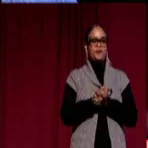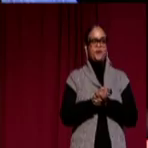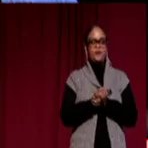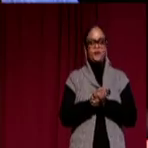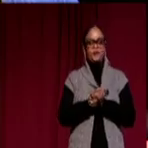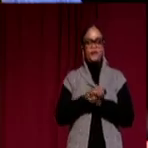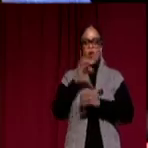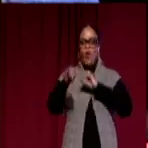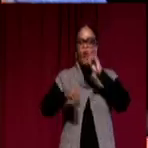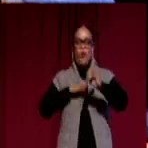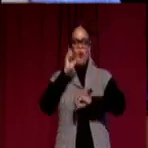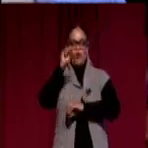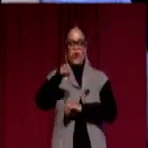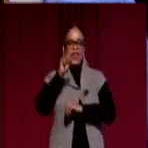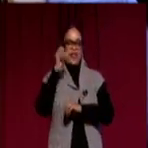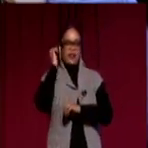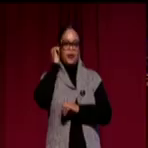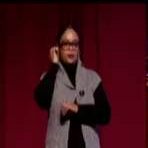Oh, yeah.